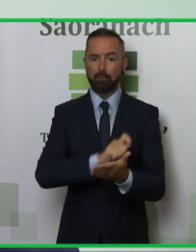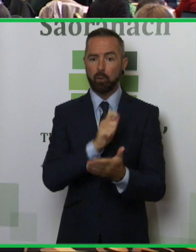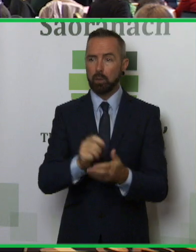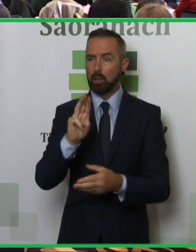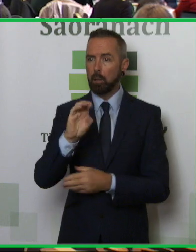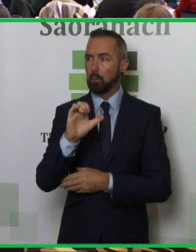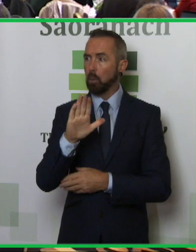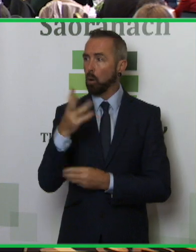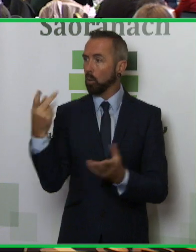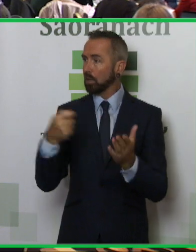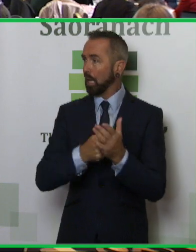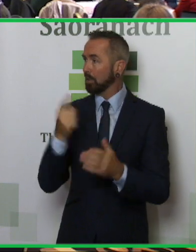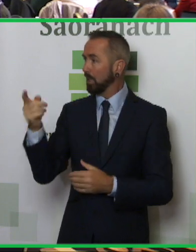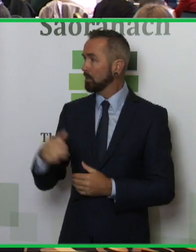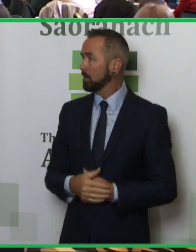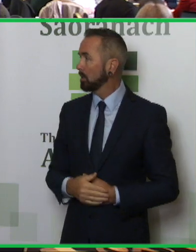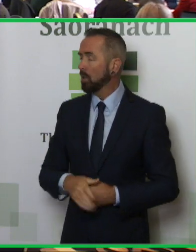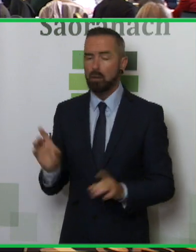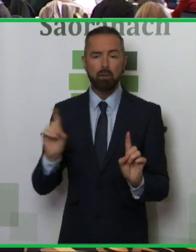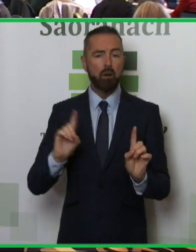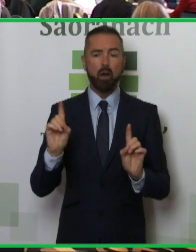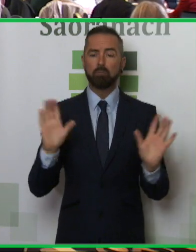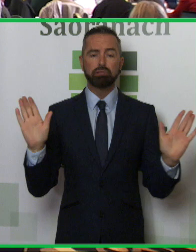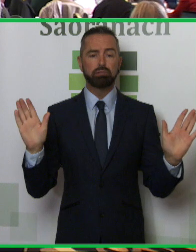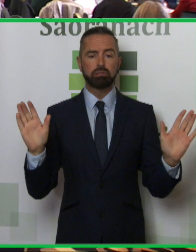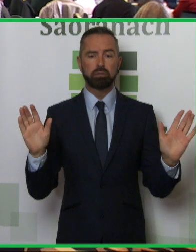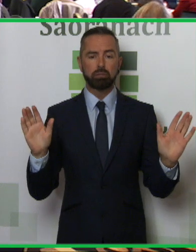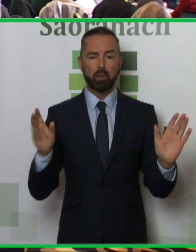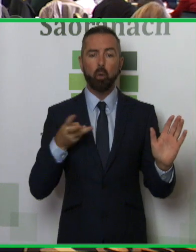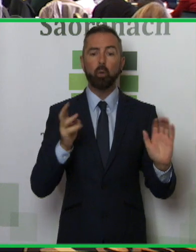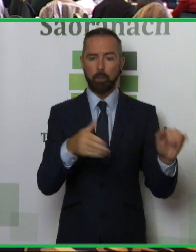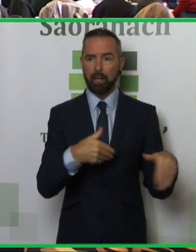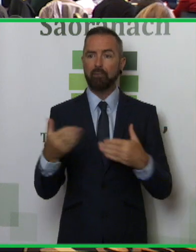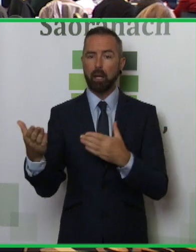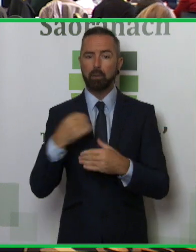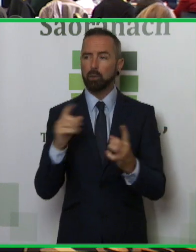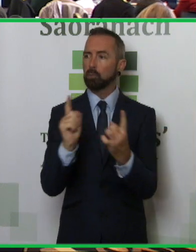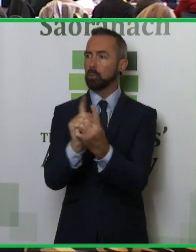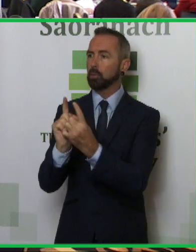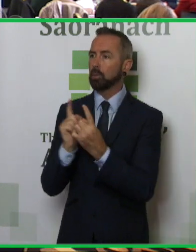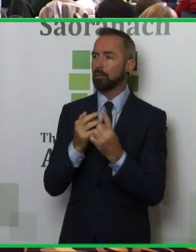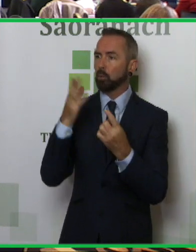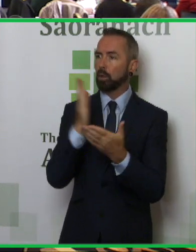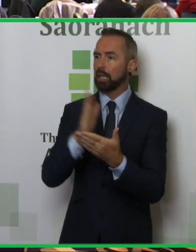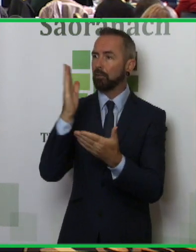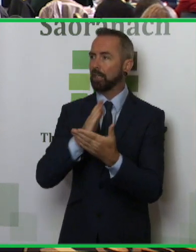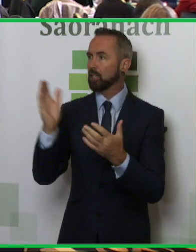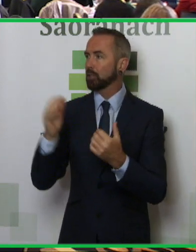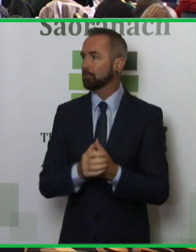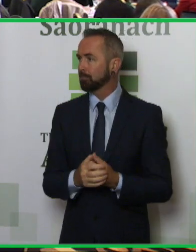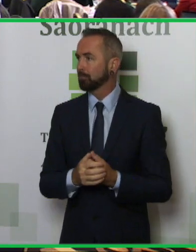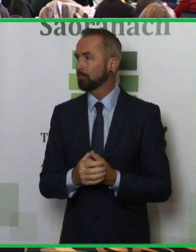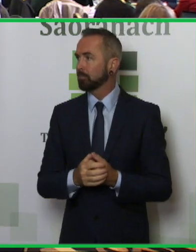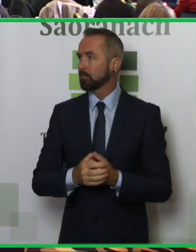that? No, Cathal, I think just maybe say that we'll be available to jump around tables if people want clarification. So, yeah, we'll keep